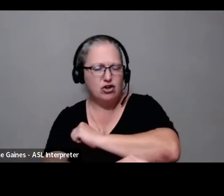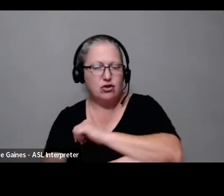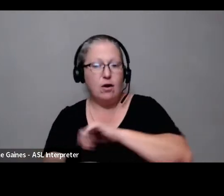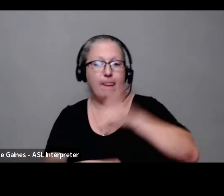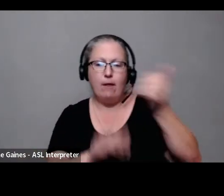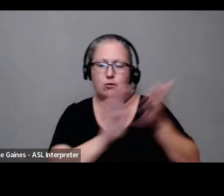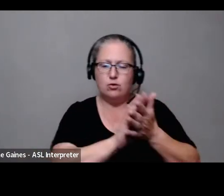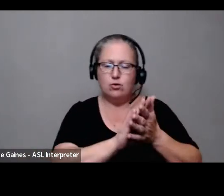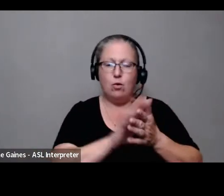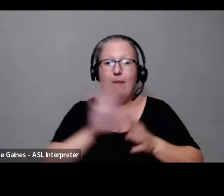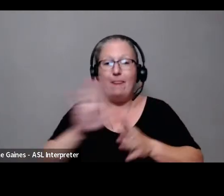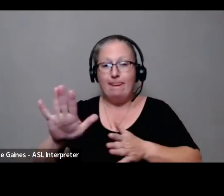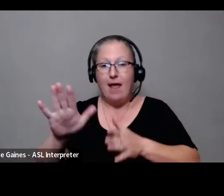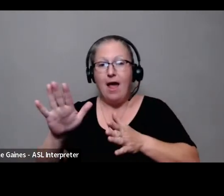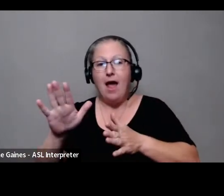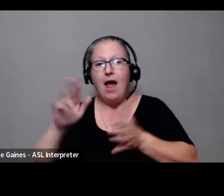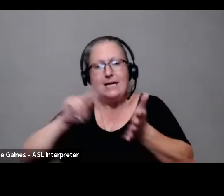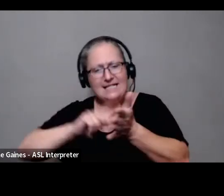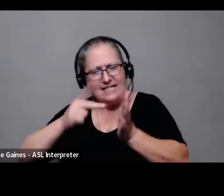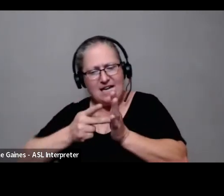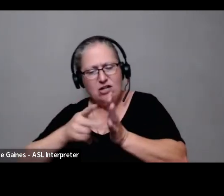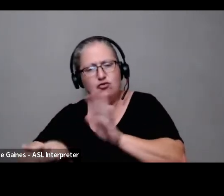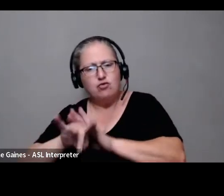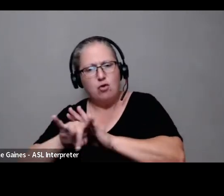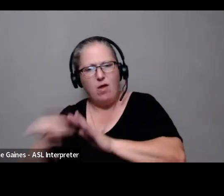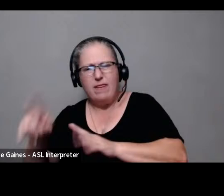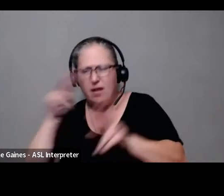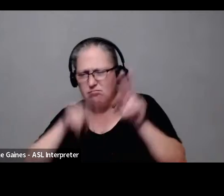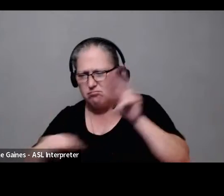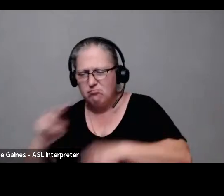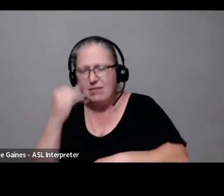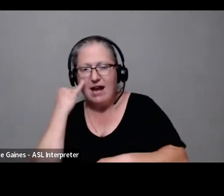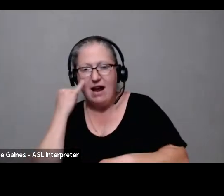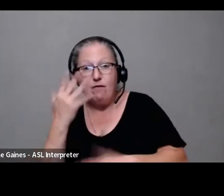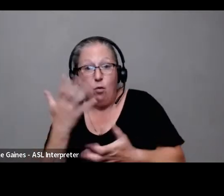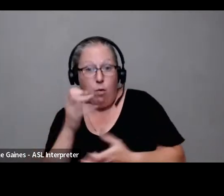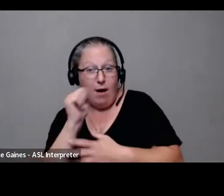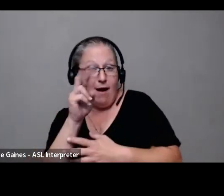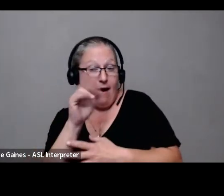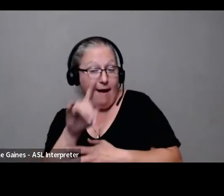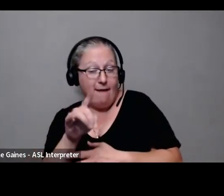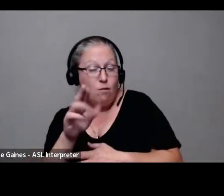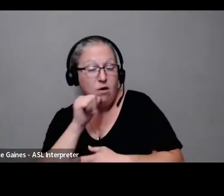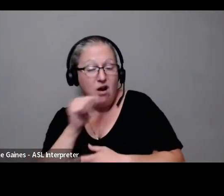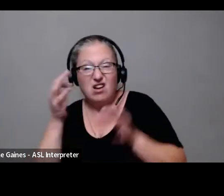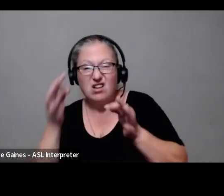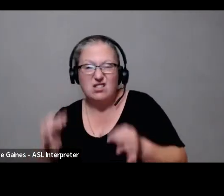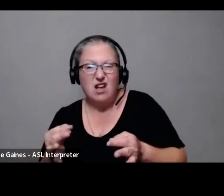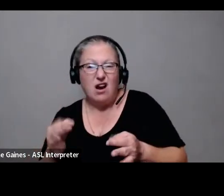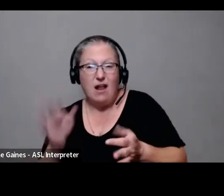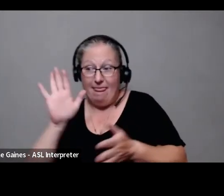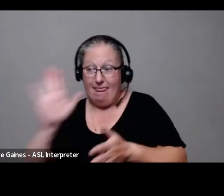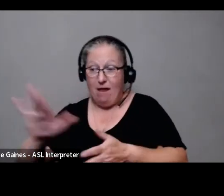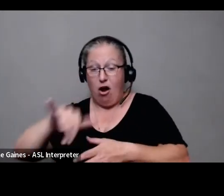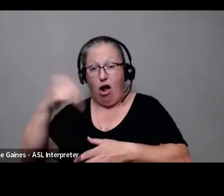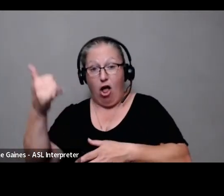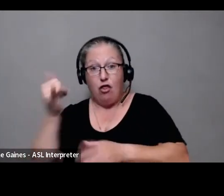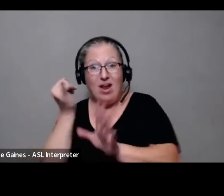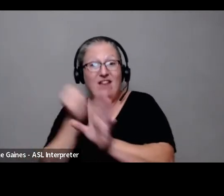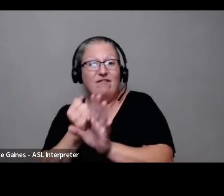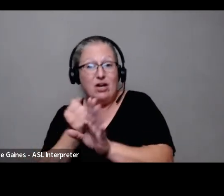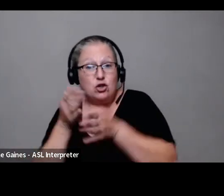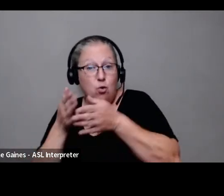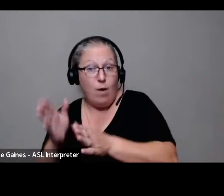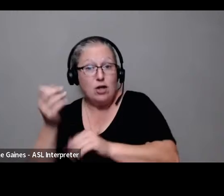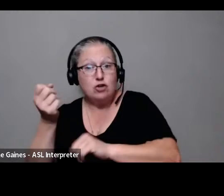other schools. So they've made the intention choice. I mean, they've looked hard at whether or not they're going to have Avid or not, and decided that through their other intervention scheme and